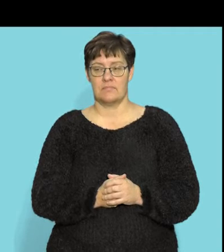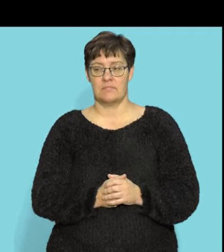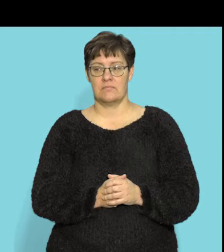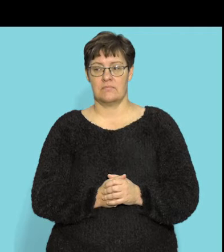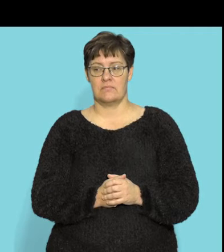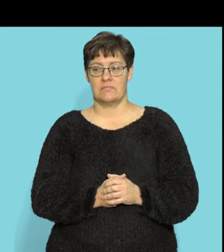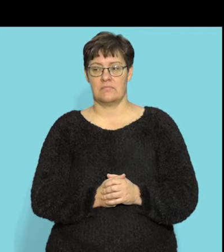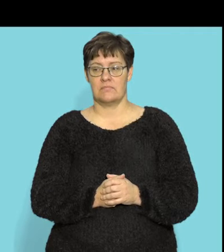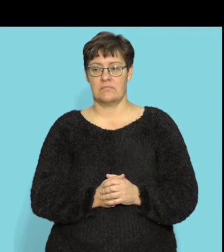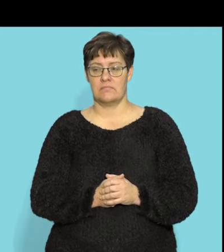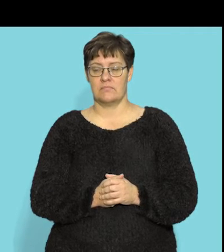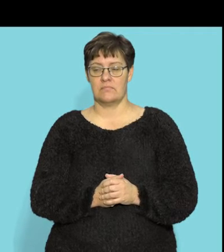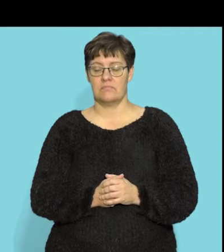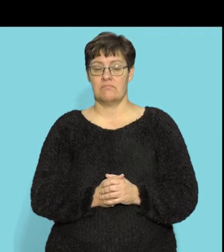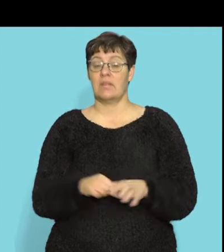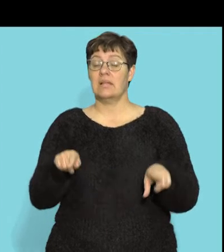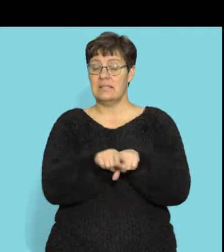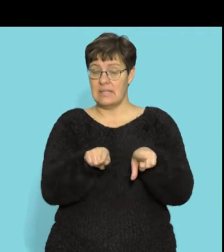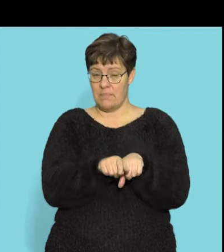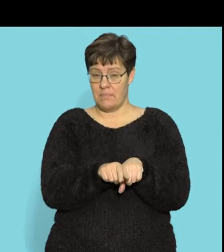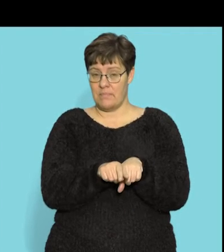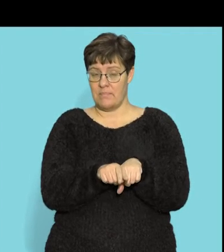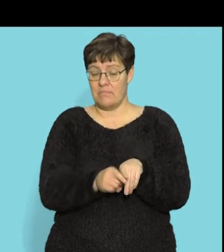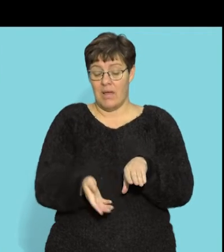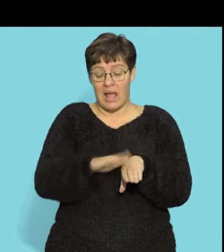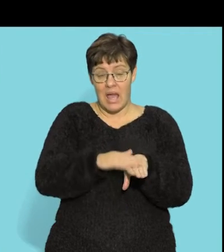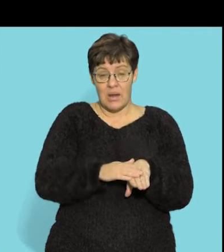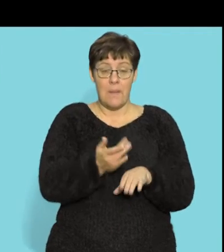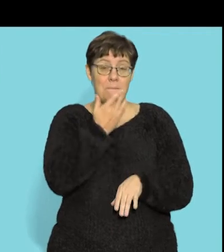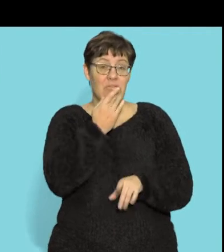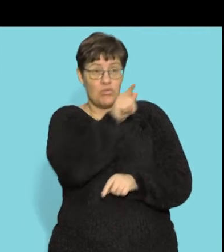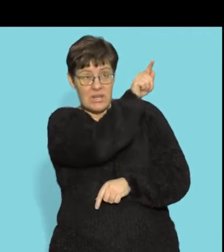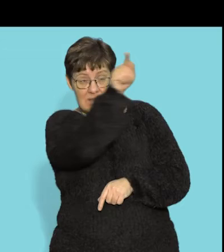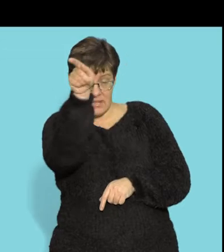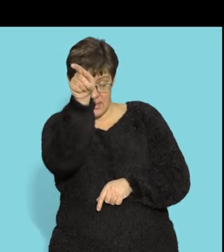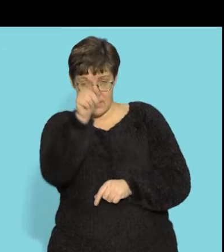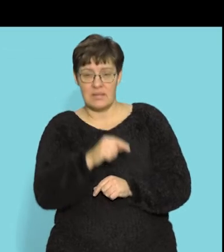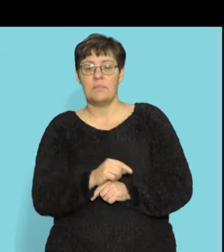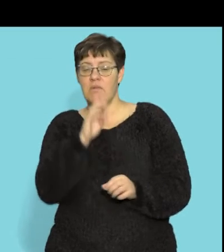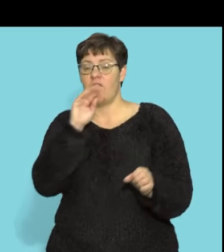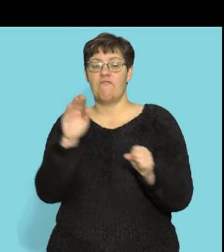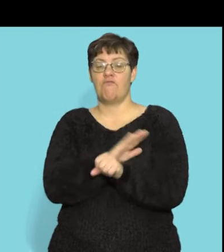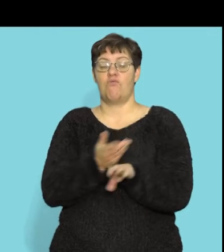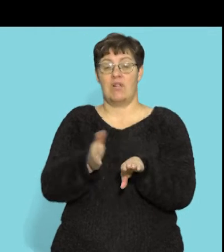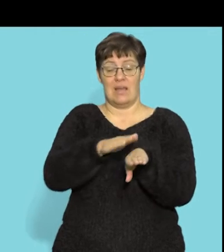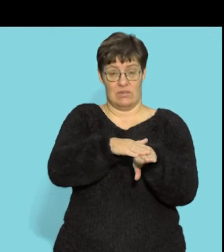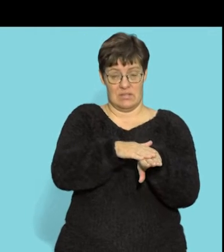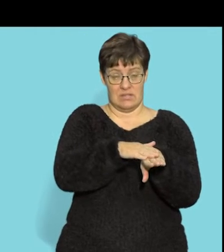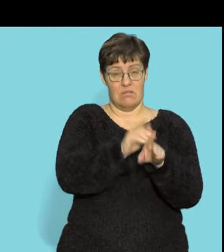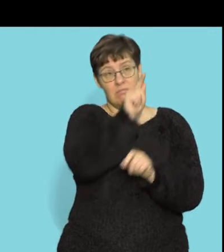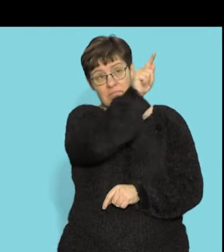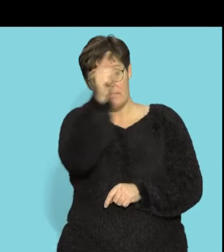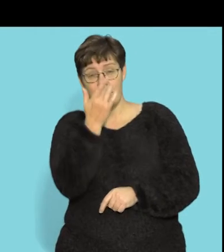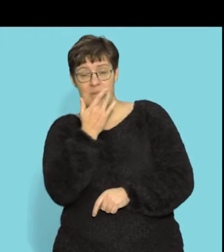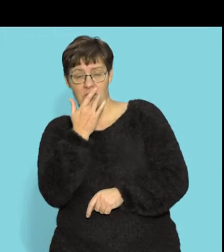That's a fact, okay? And then also the current through the battery this is the total current. The current through the battery